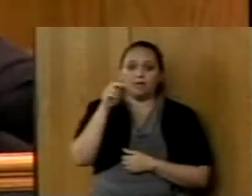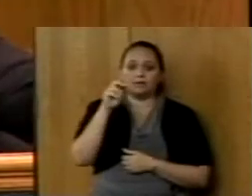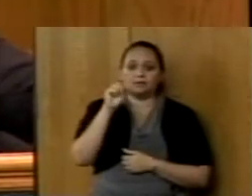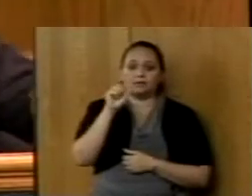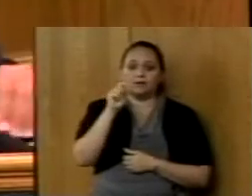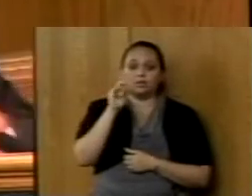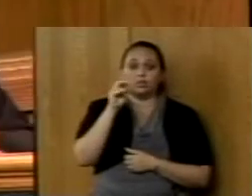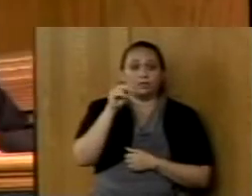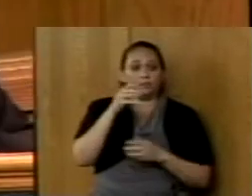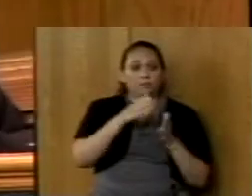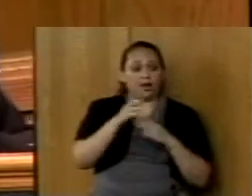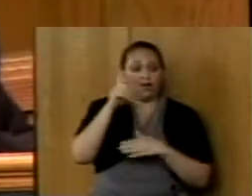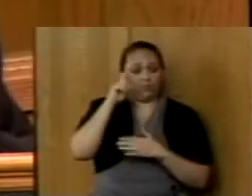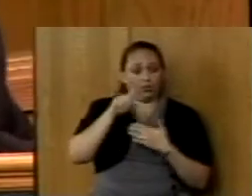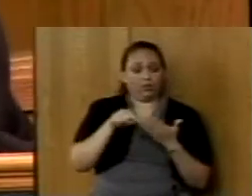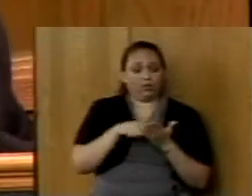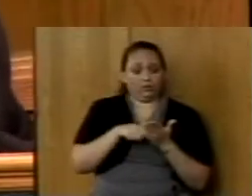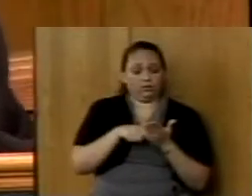this